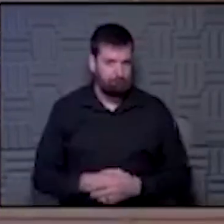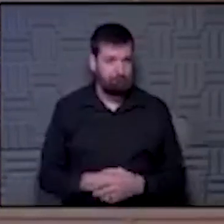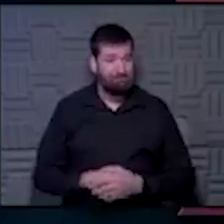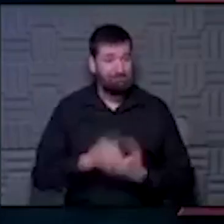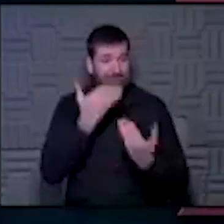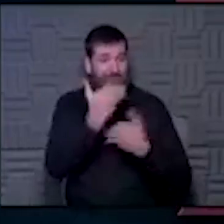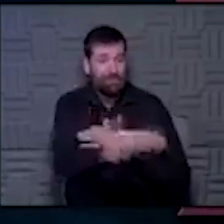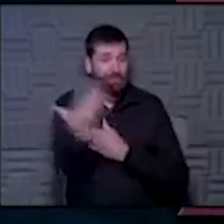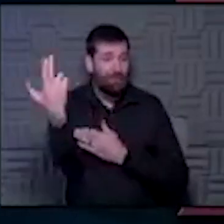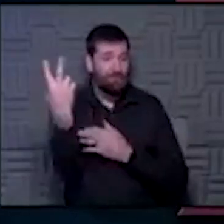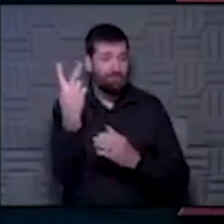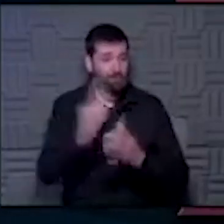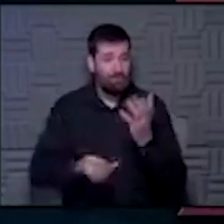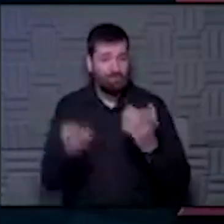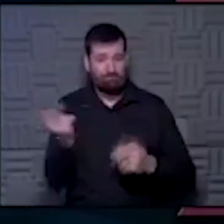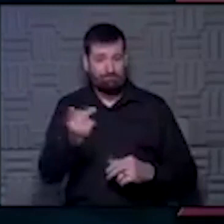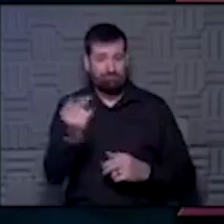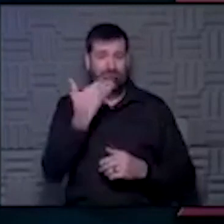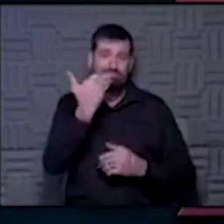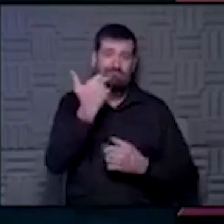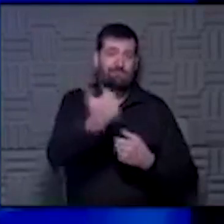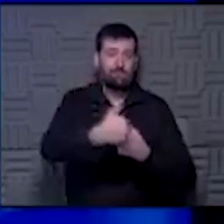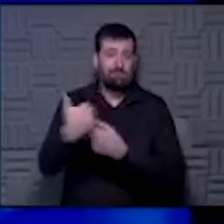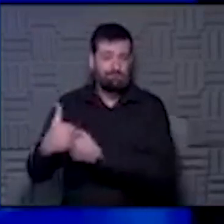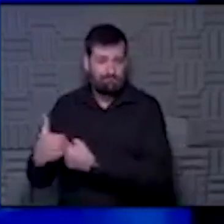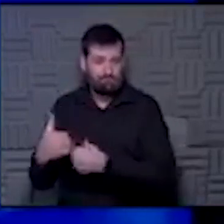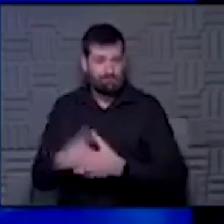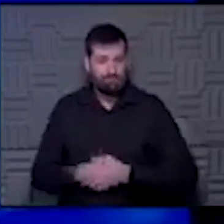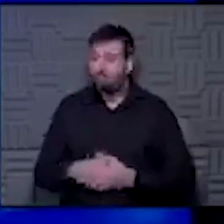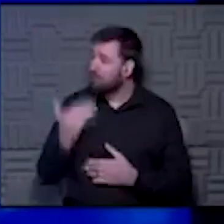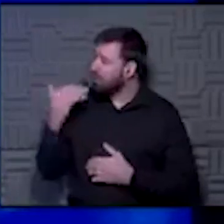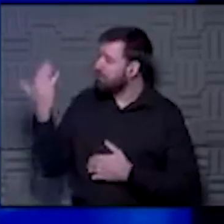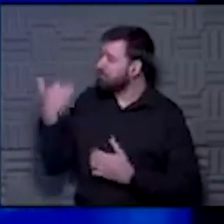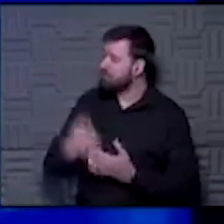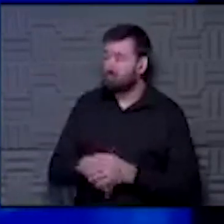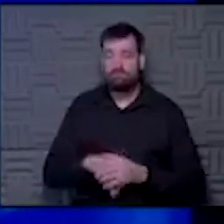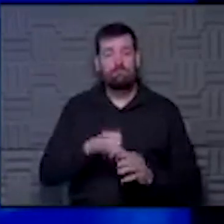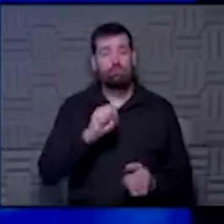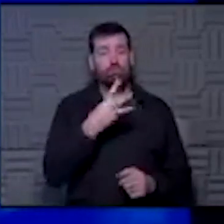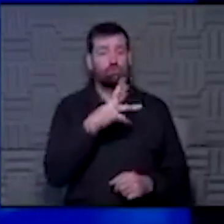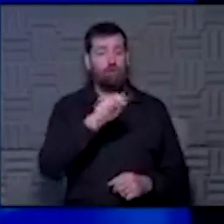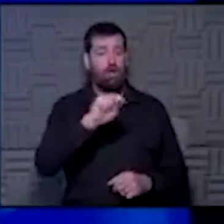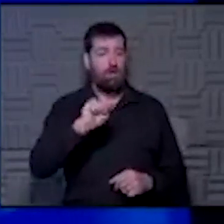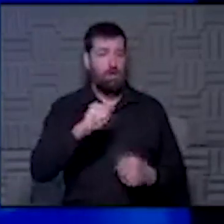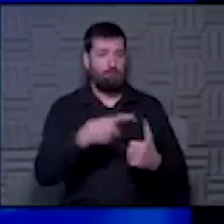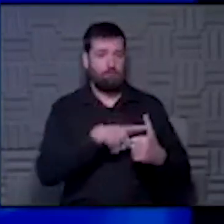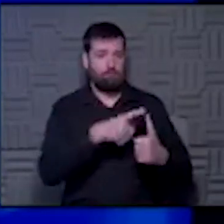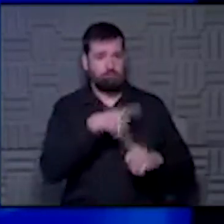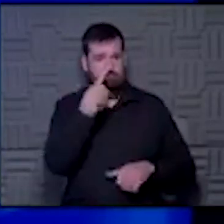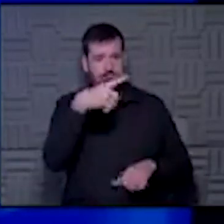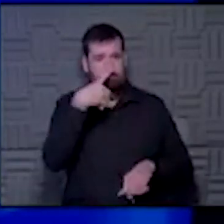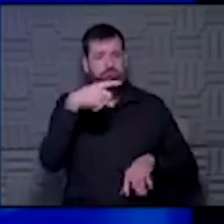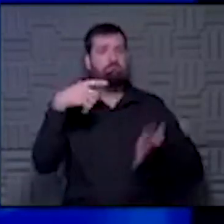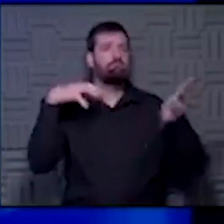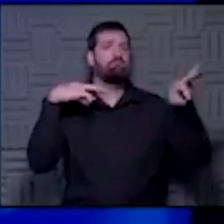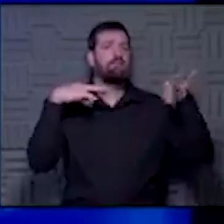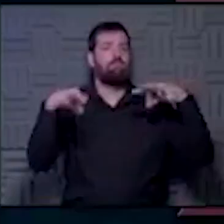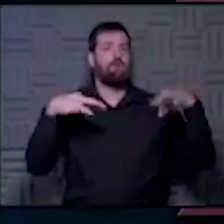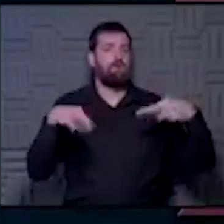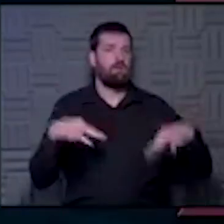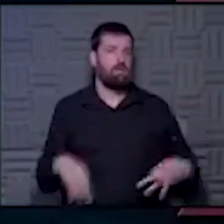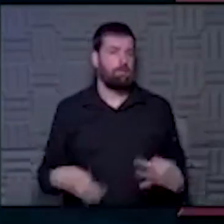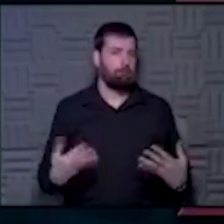good morning to you both. Thanks for joining us. Morning. Shauna, let's start with you. Can you explain to